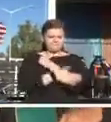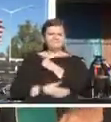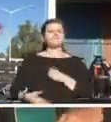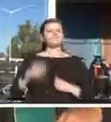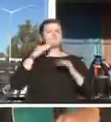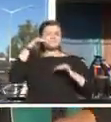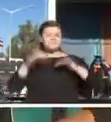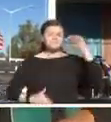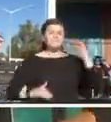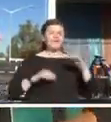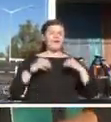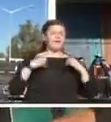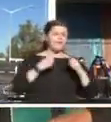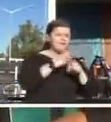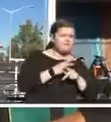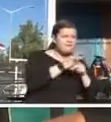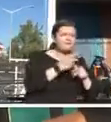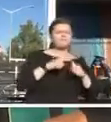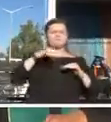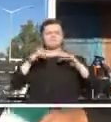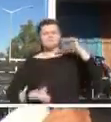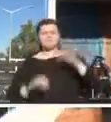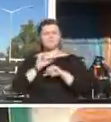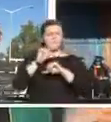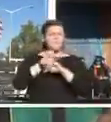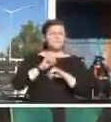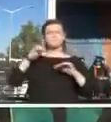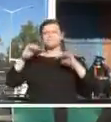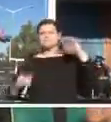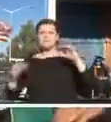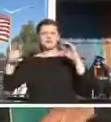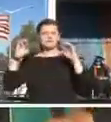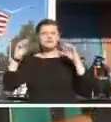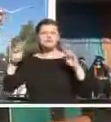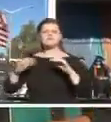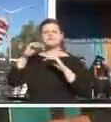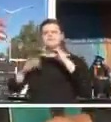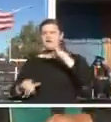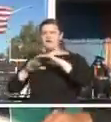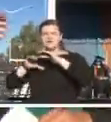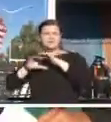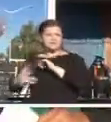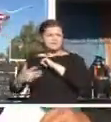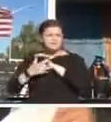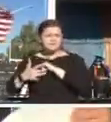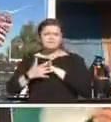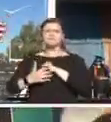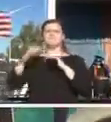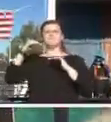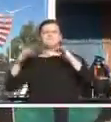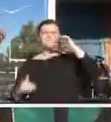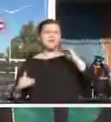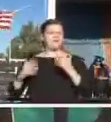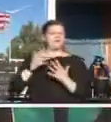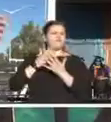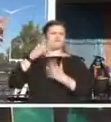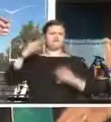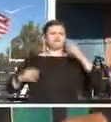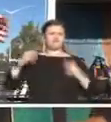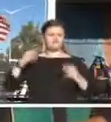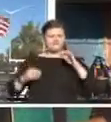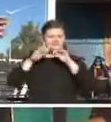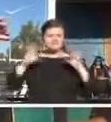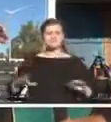healthcare, employment, education, access to technology, the criminal justice system,